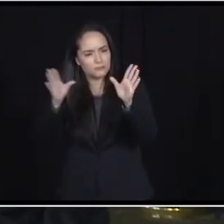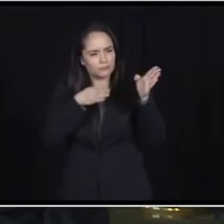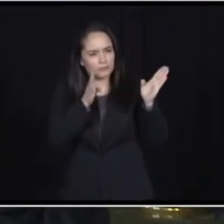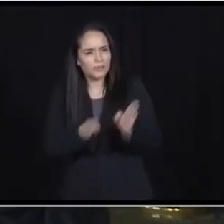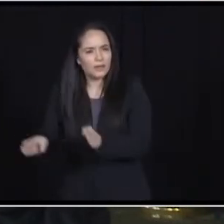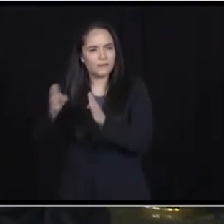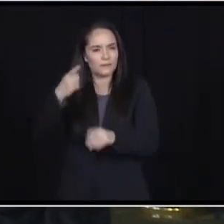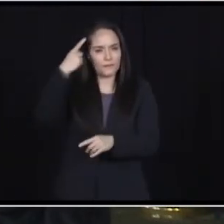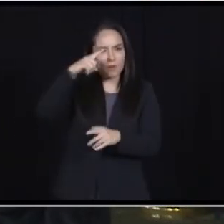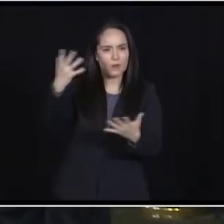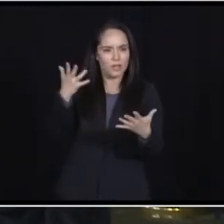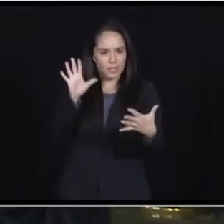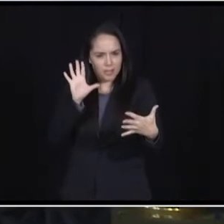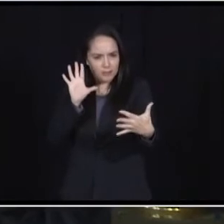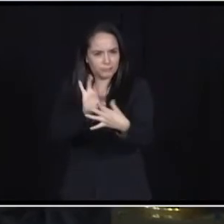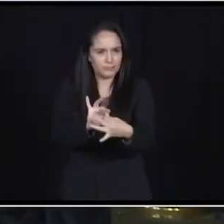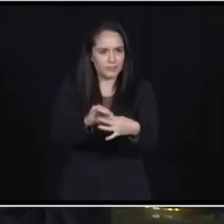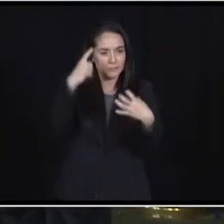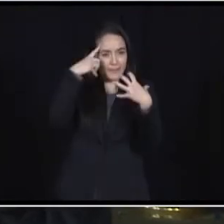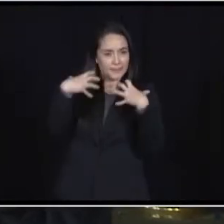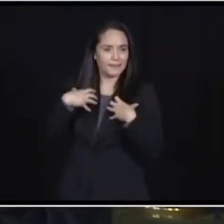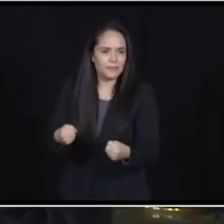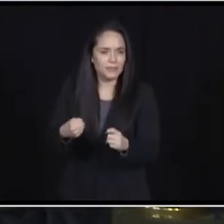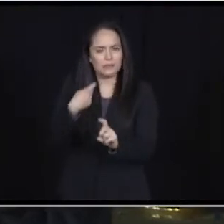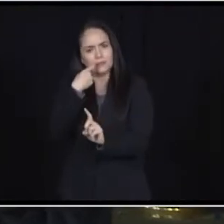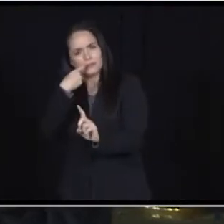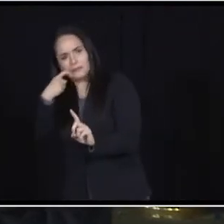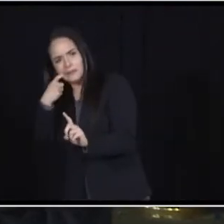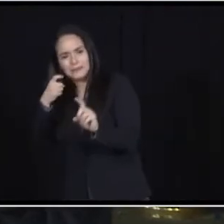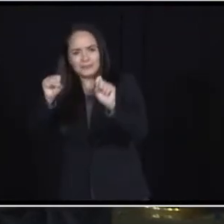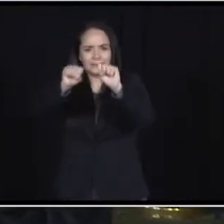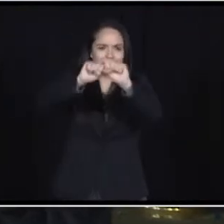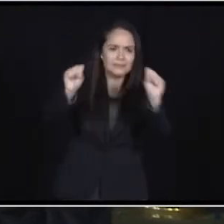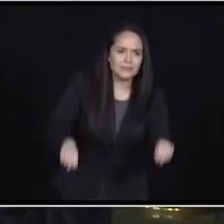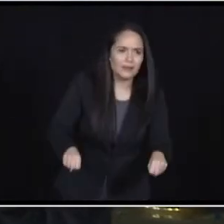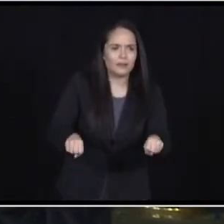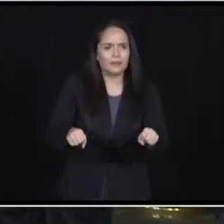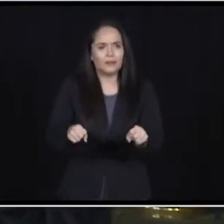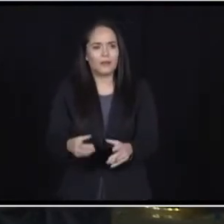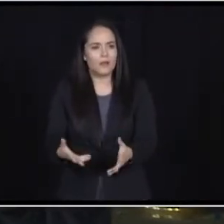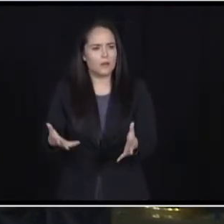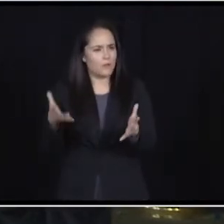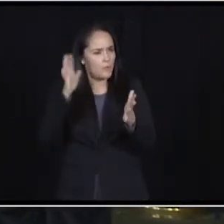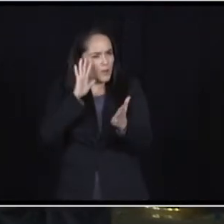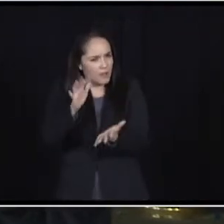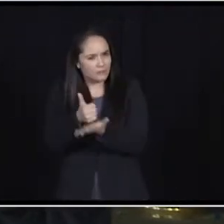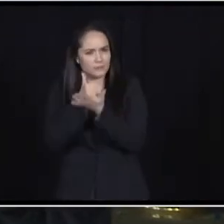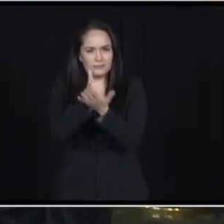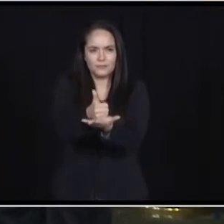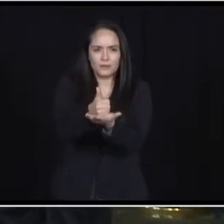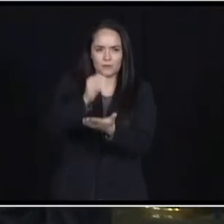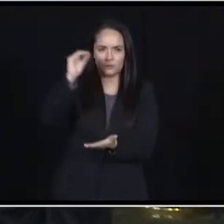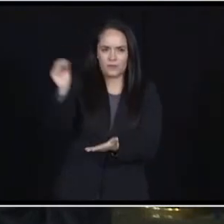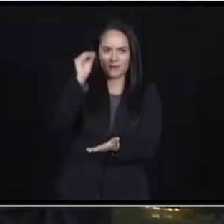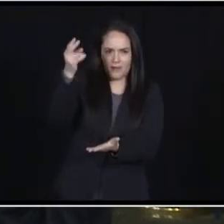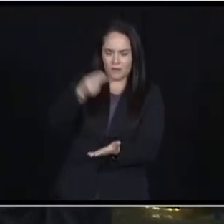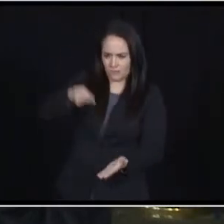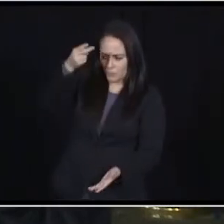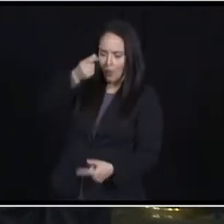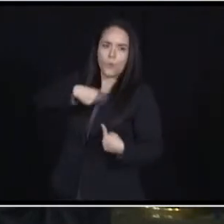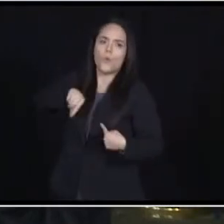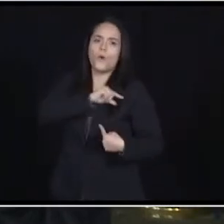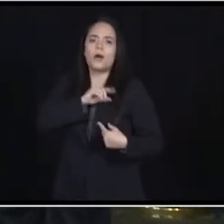and connected mental health and addiction service system that will offer Ontarians high-quality services and supports